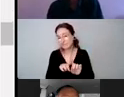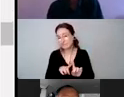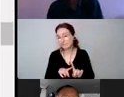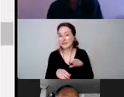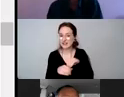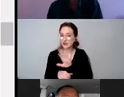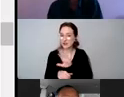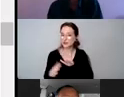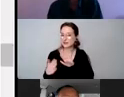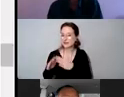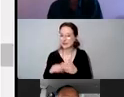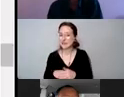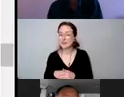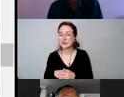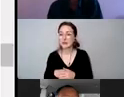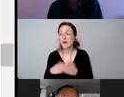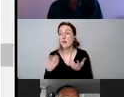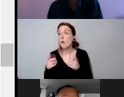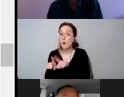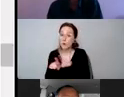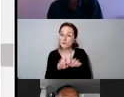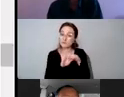So basically collecting garbage